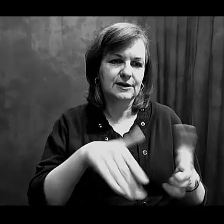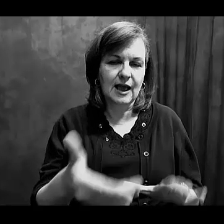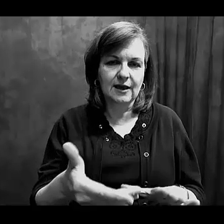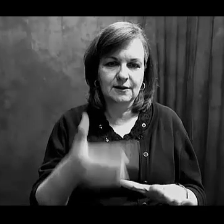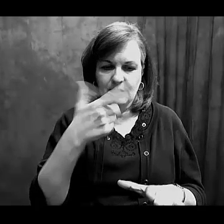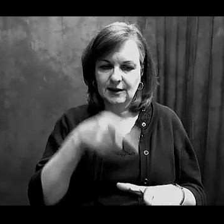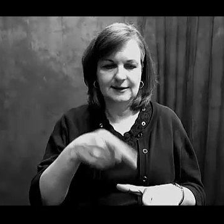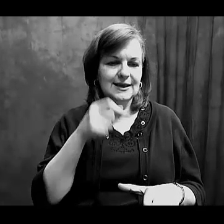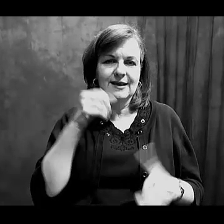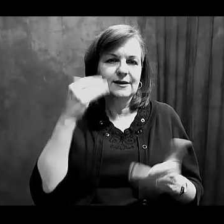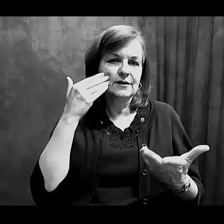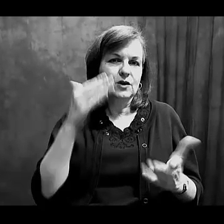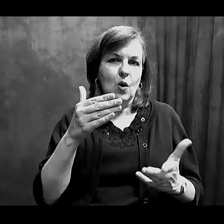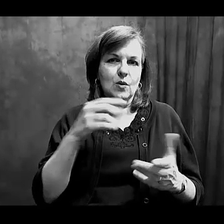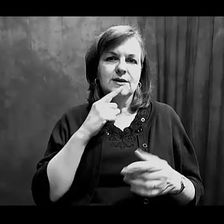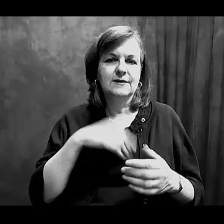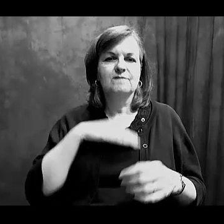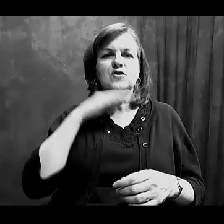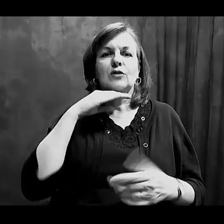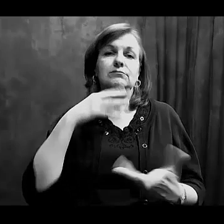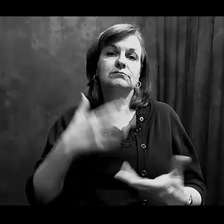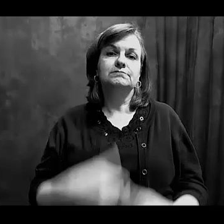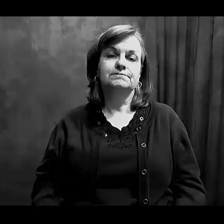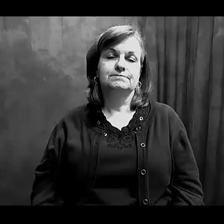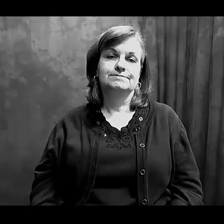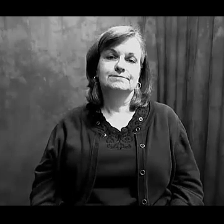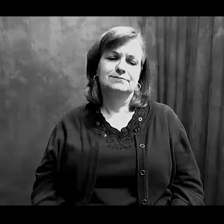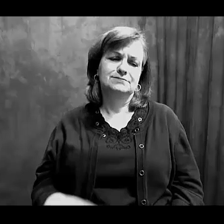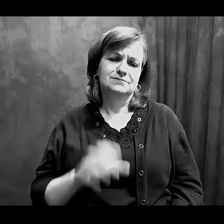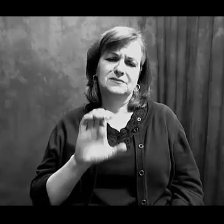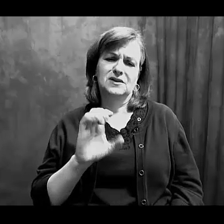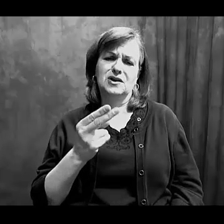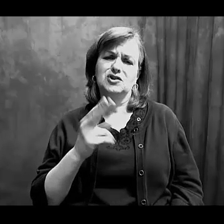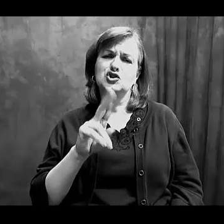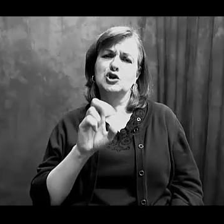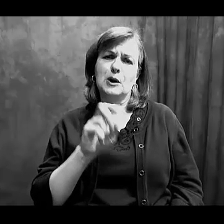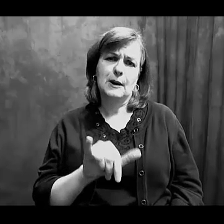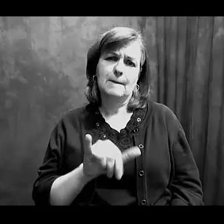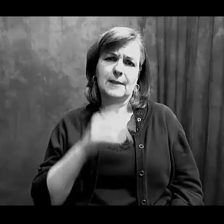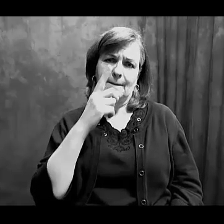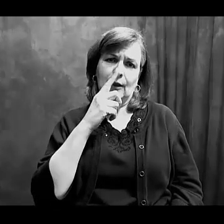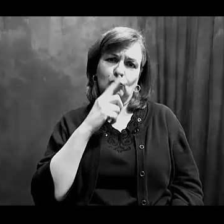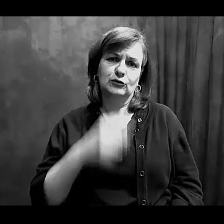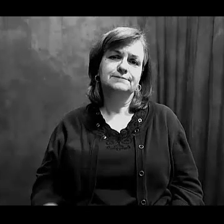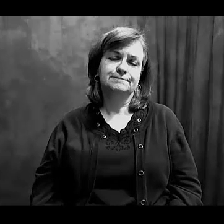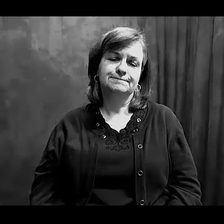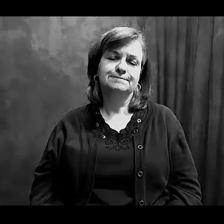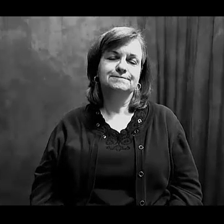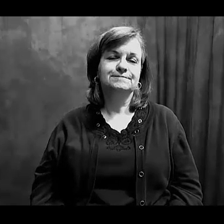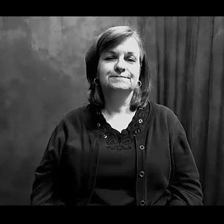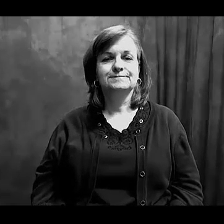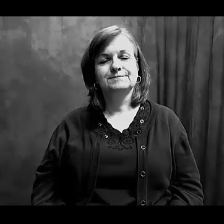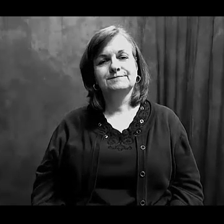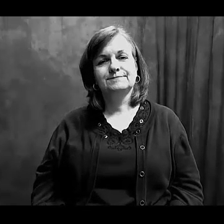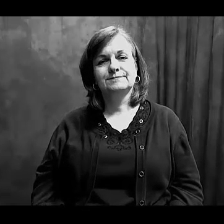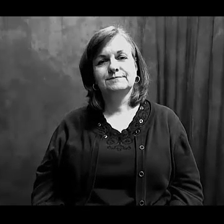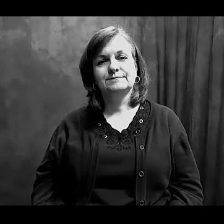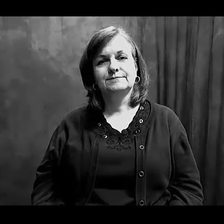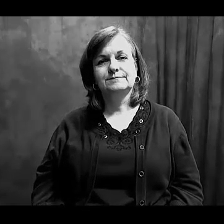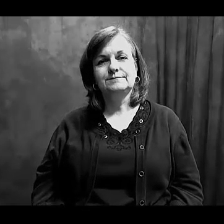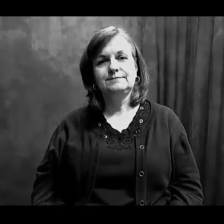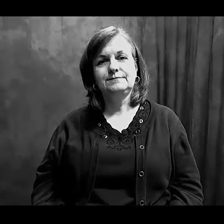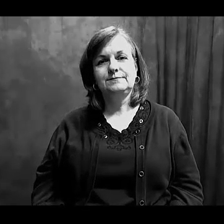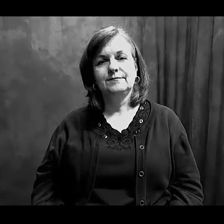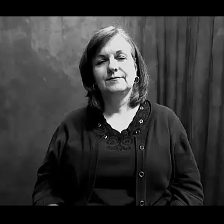And you see huge differences. The mouse on the left will literally eat himself to death because he doesn't know he's